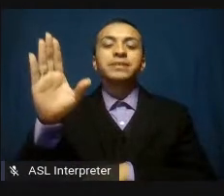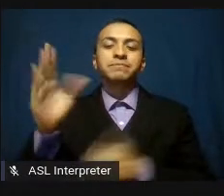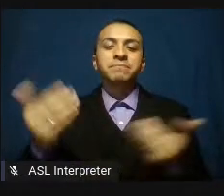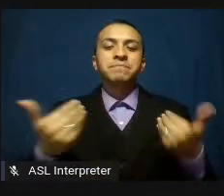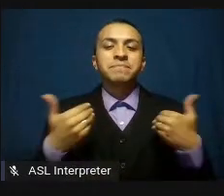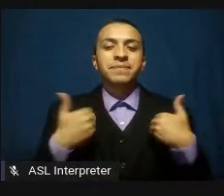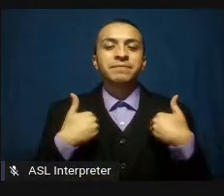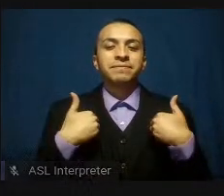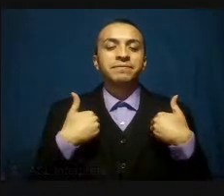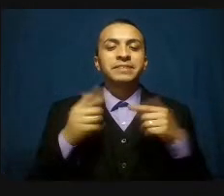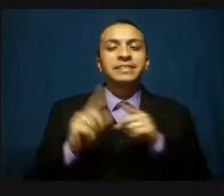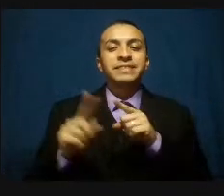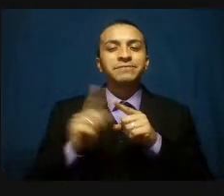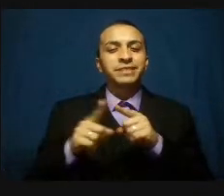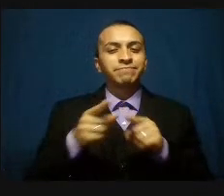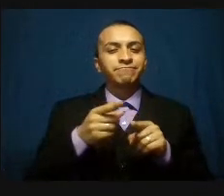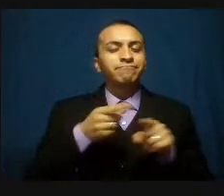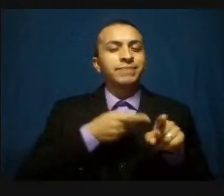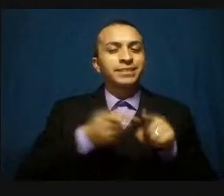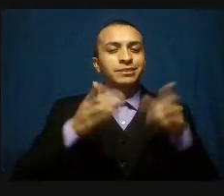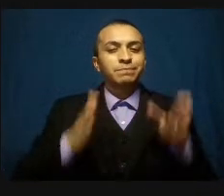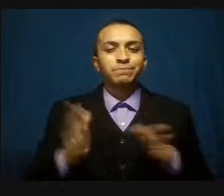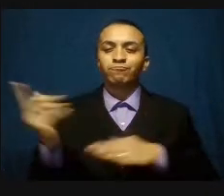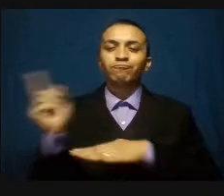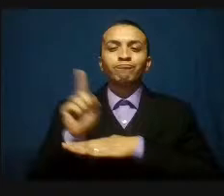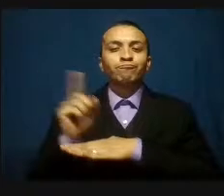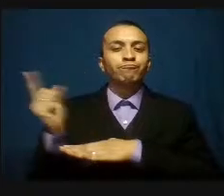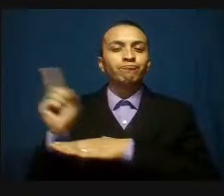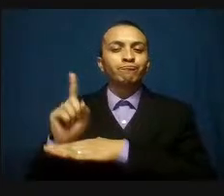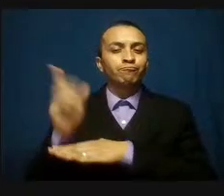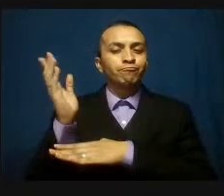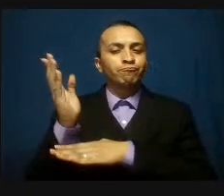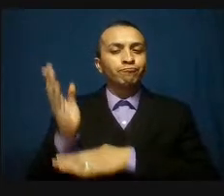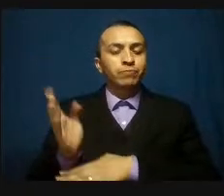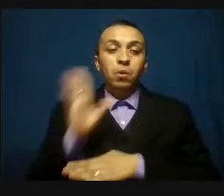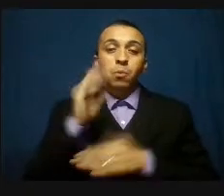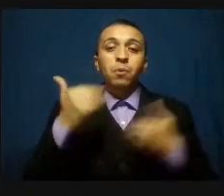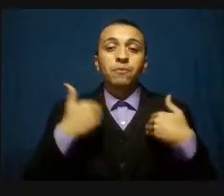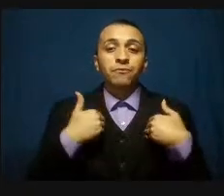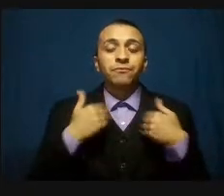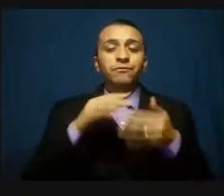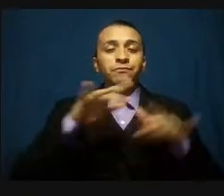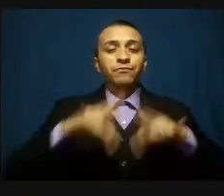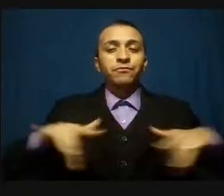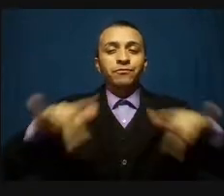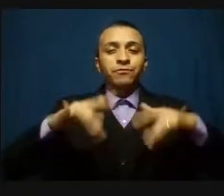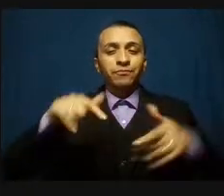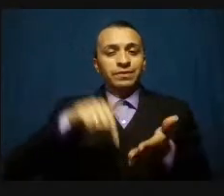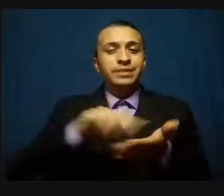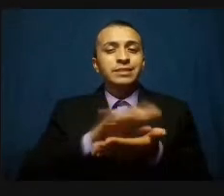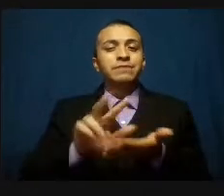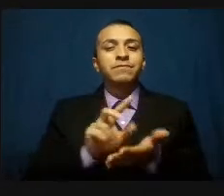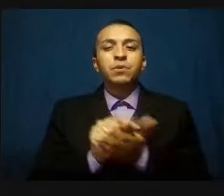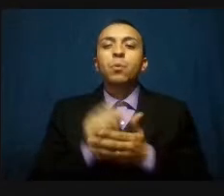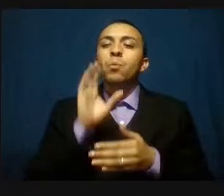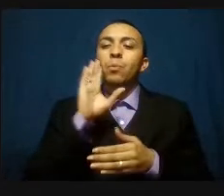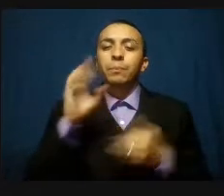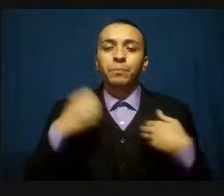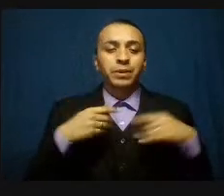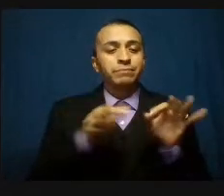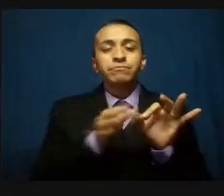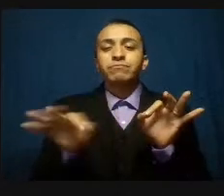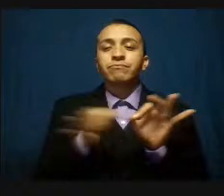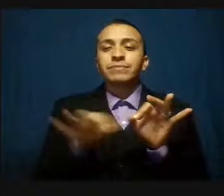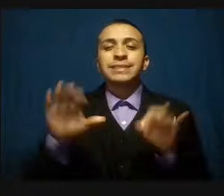going to be recording this video, it will be closed captioned. It will be available to you off of both the Facebook page and